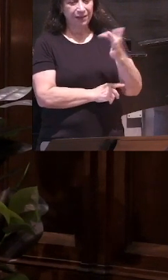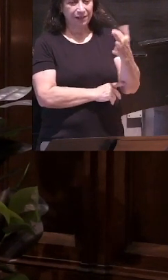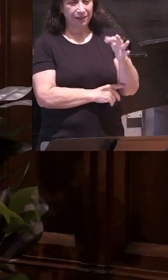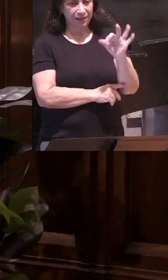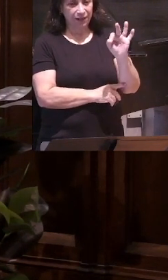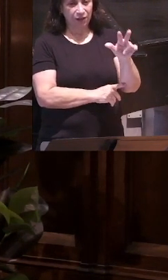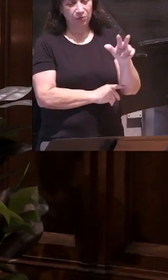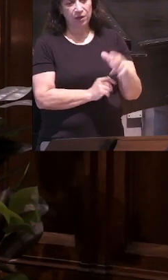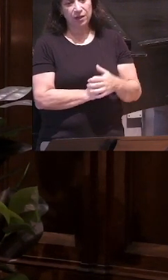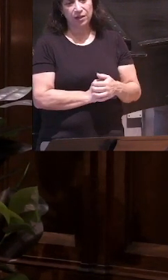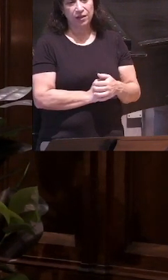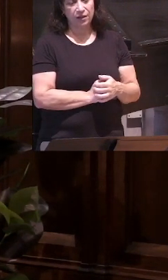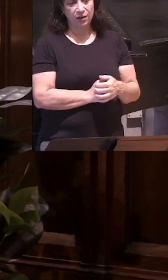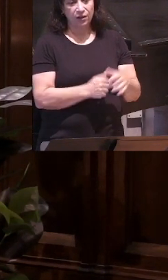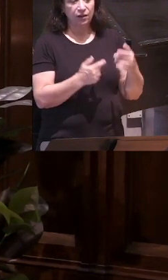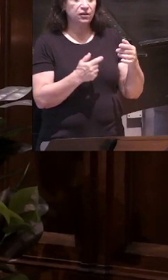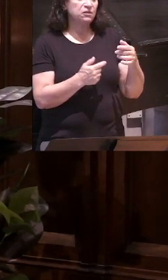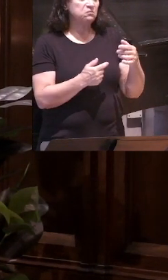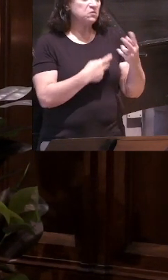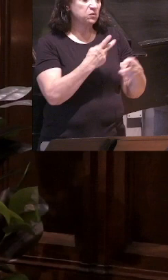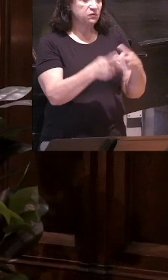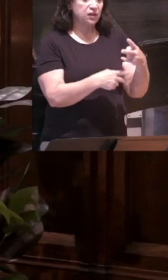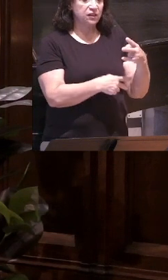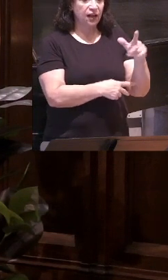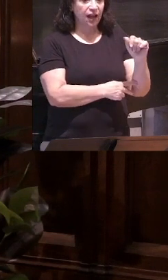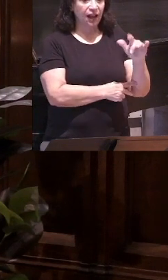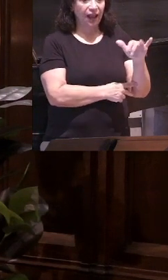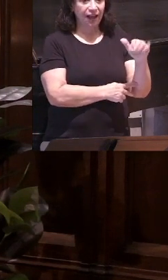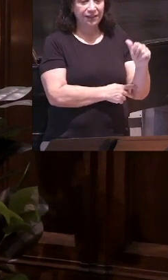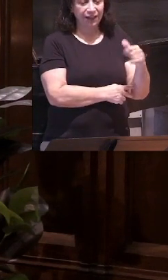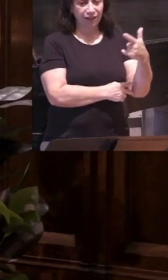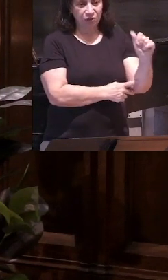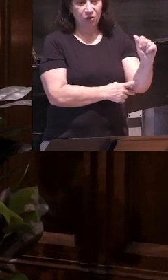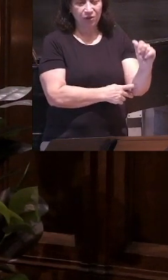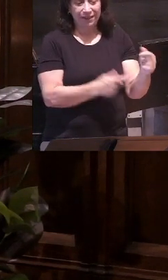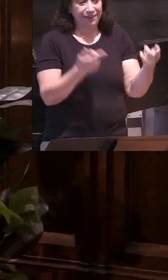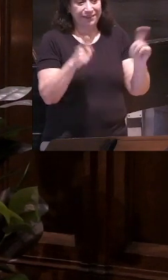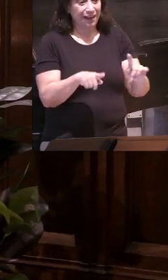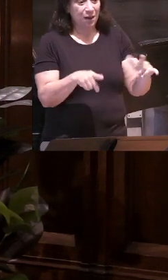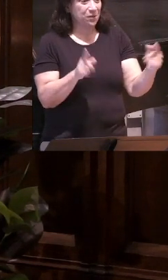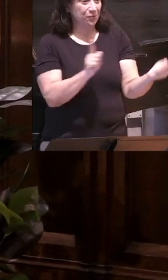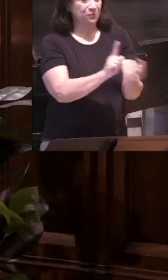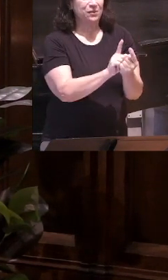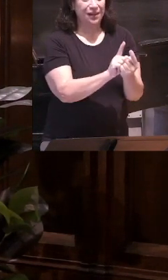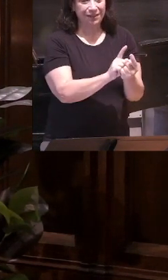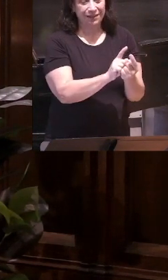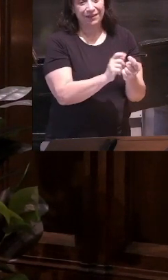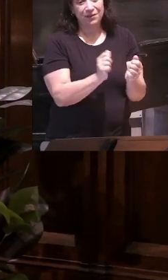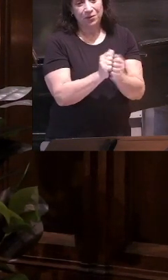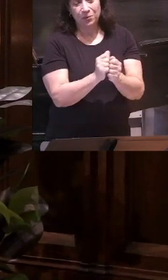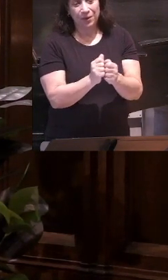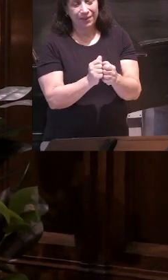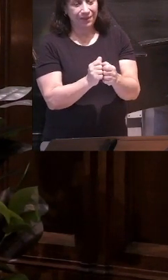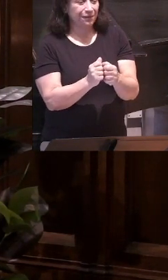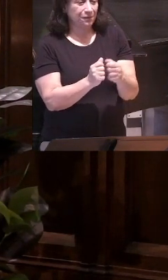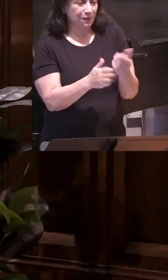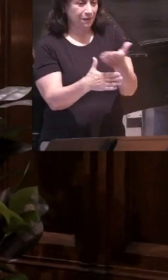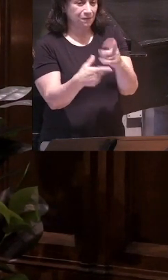1993, while in Atlanta, Georgia, through a chance encounter with a mutual friend.